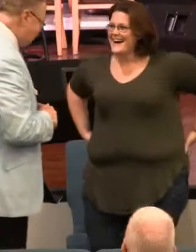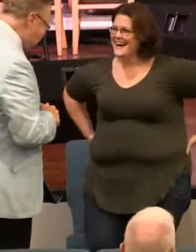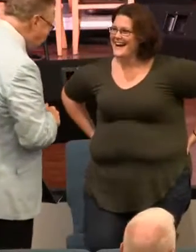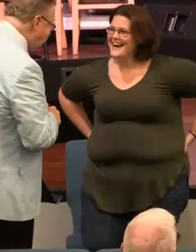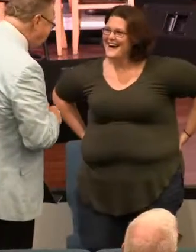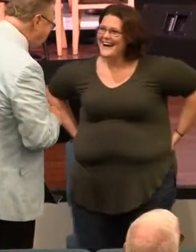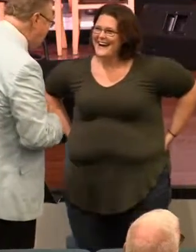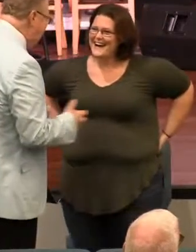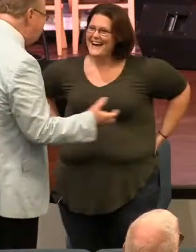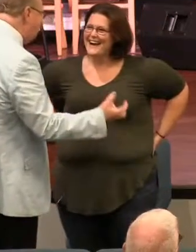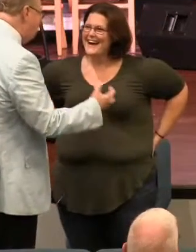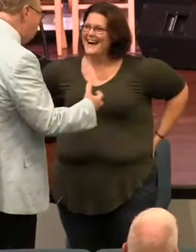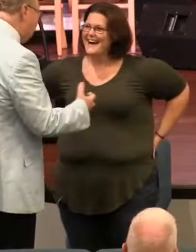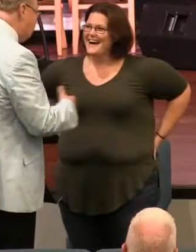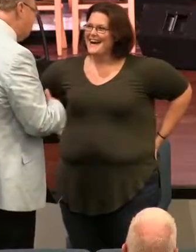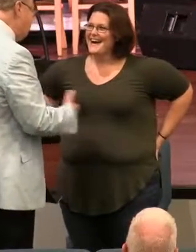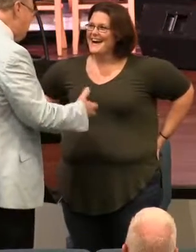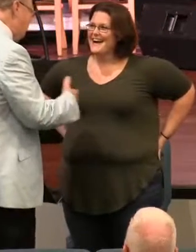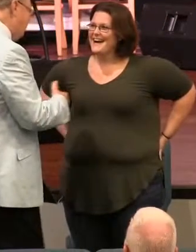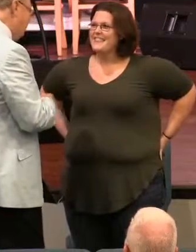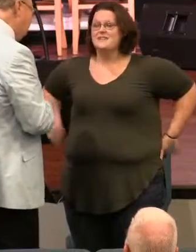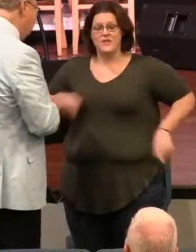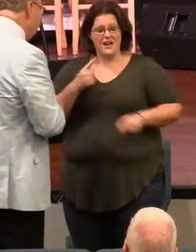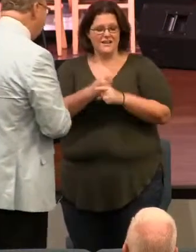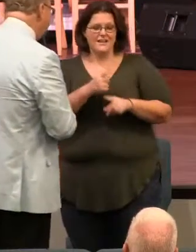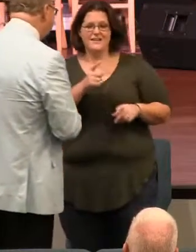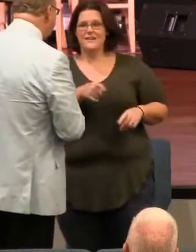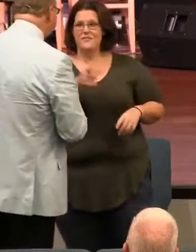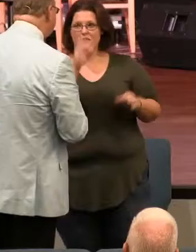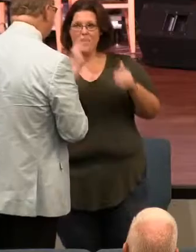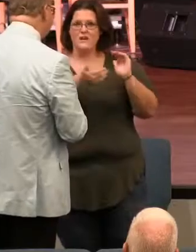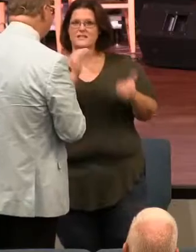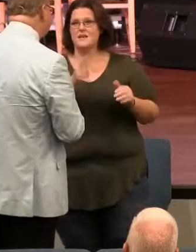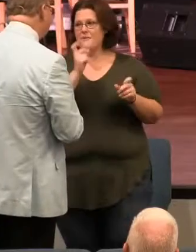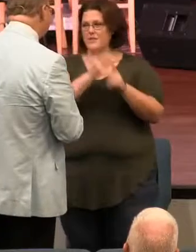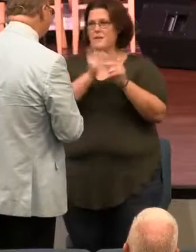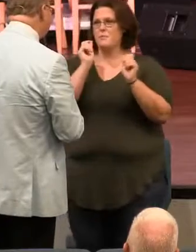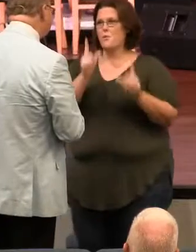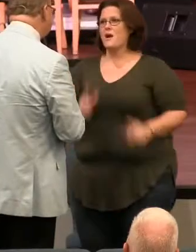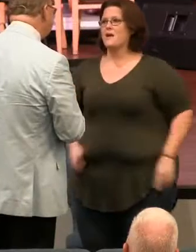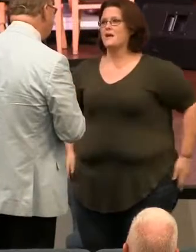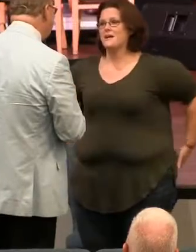Oh, no. And every time I put on a pair of pants, ow, every time I sit down,